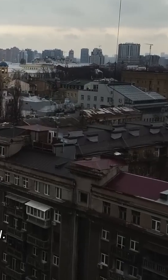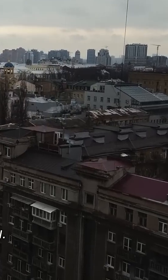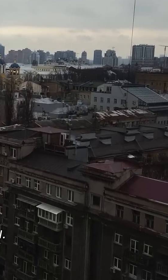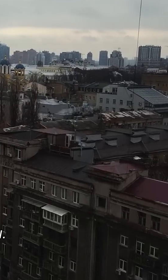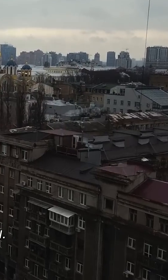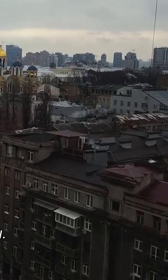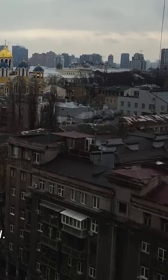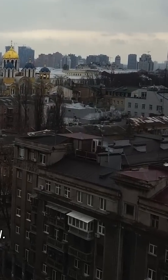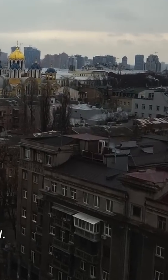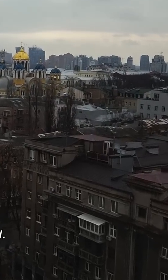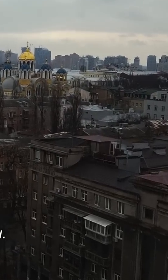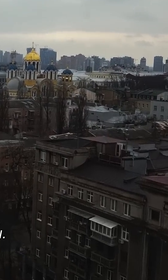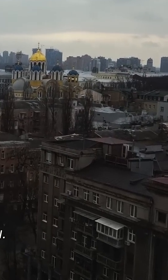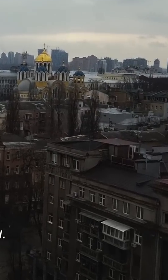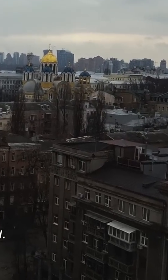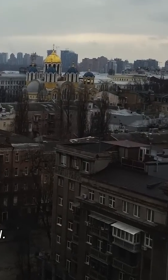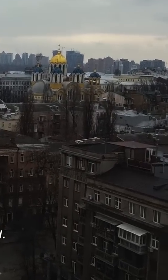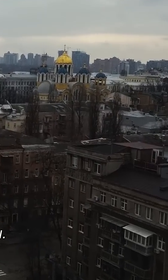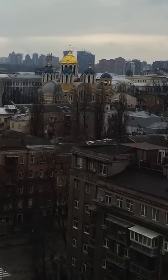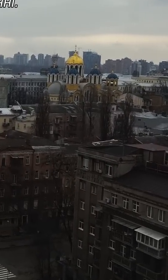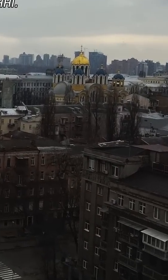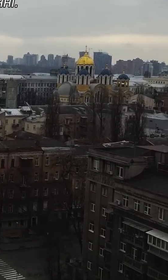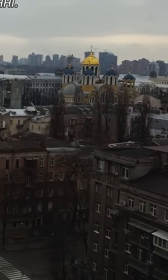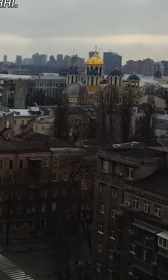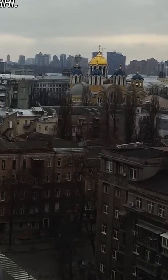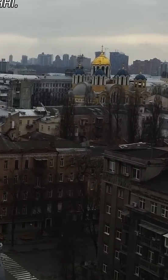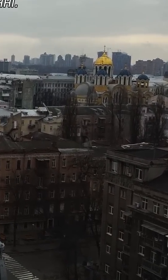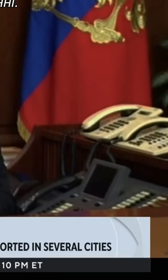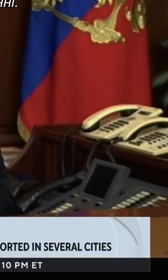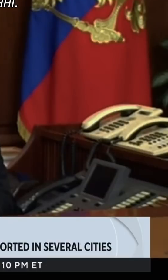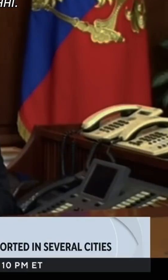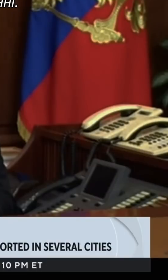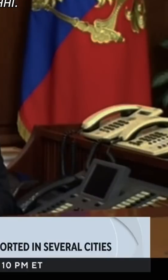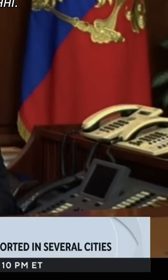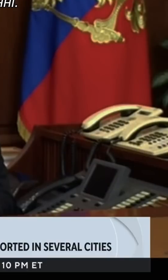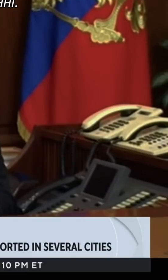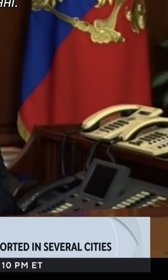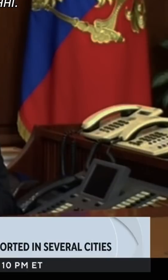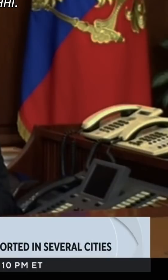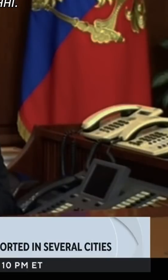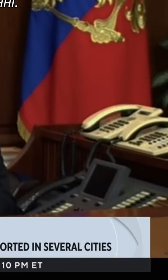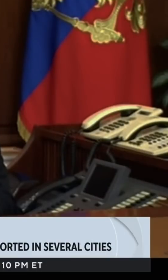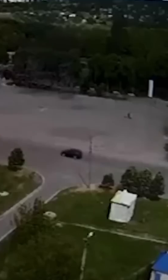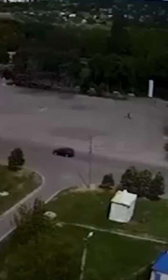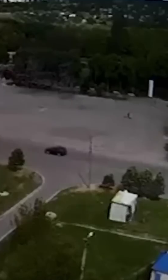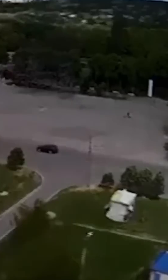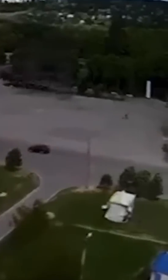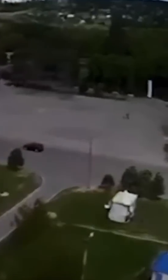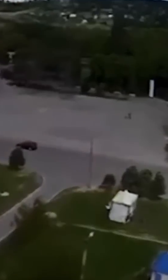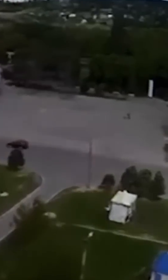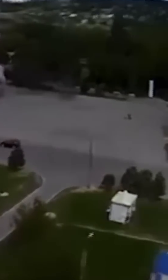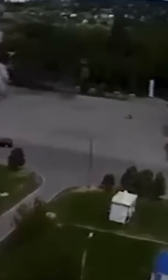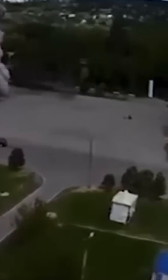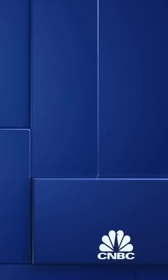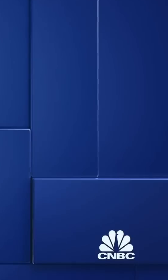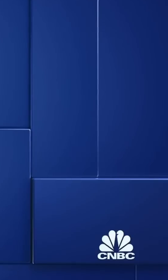Air raid sirens are ringing out across the capital, Kyiv. Vladimir Putin declared war in a speech on national television. The